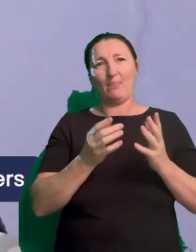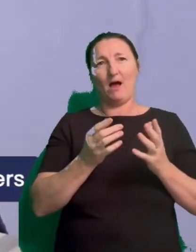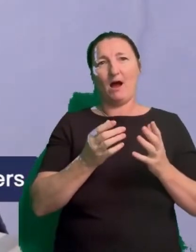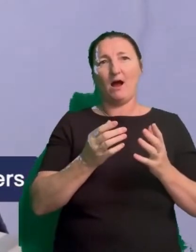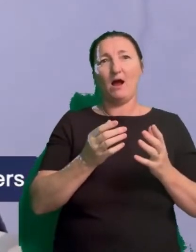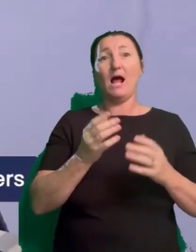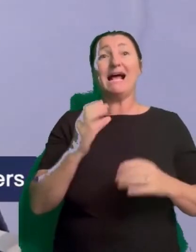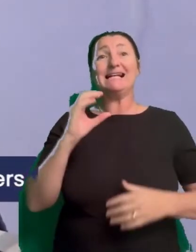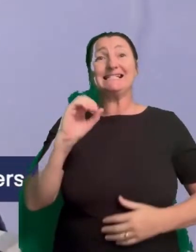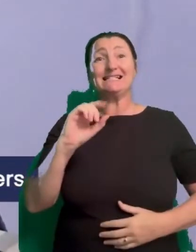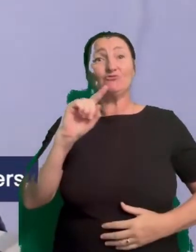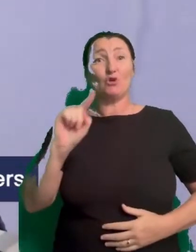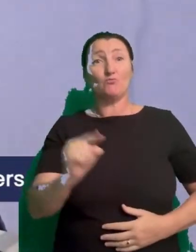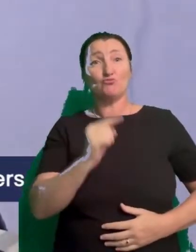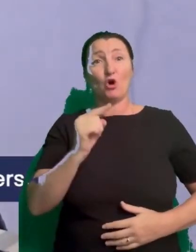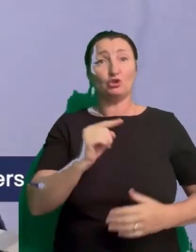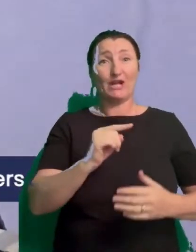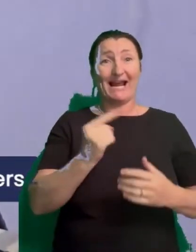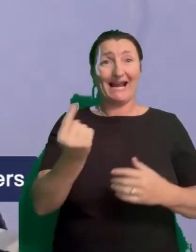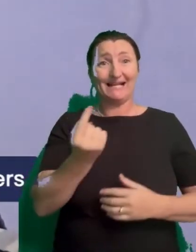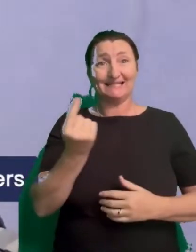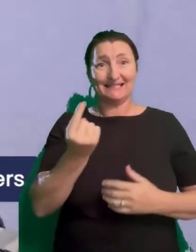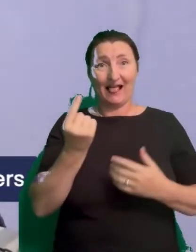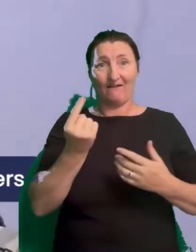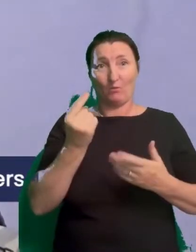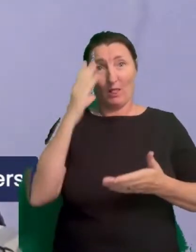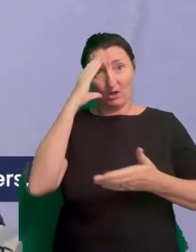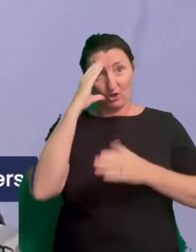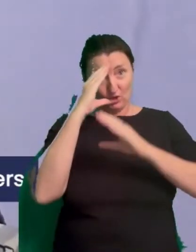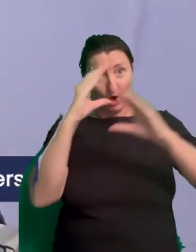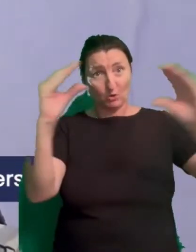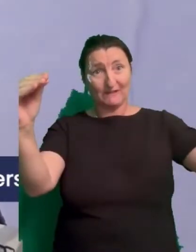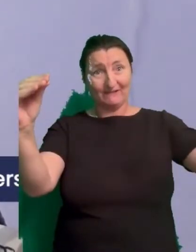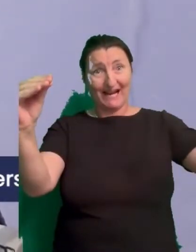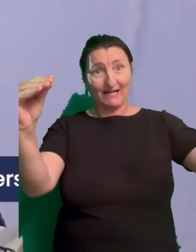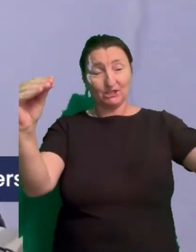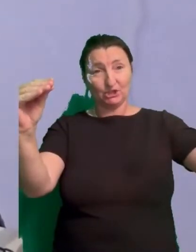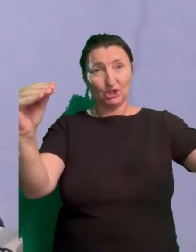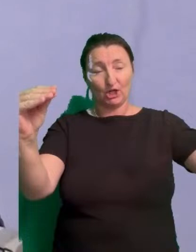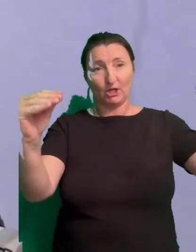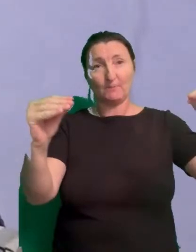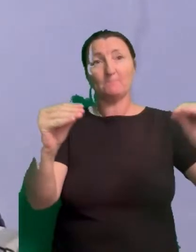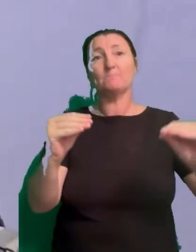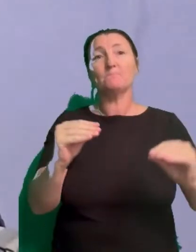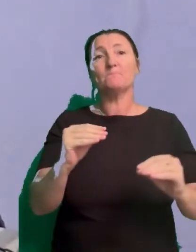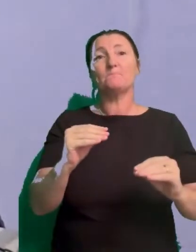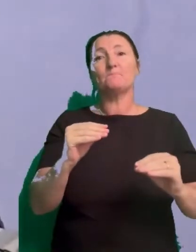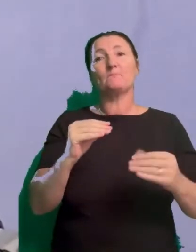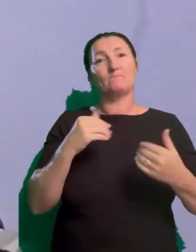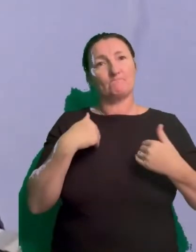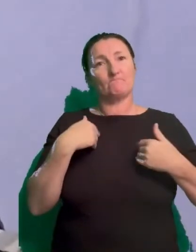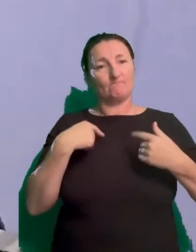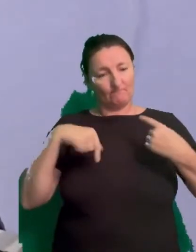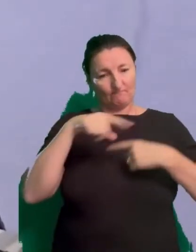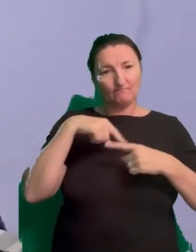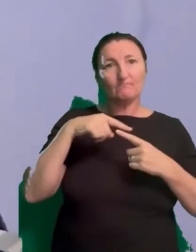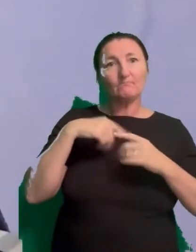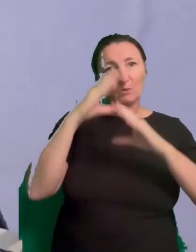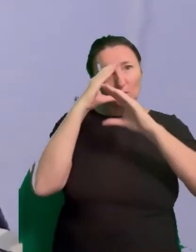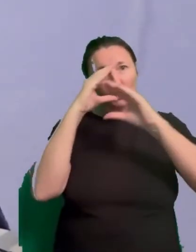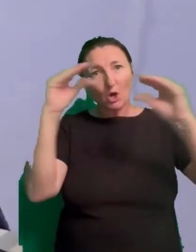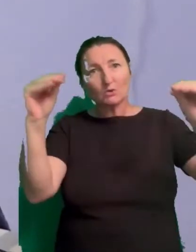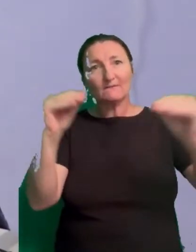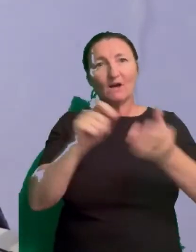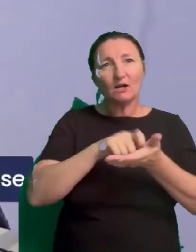when you get the notification about the winners, which would be written to all the